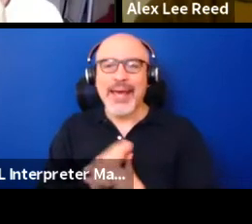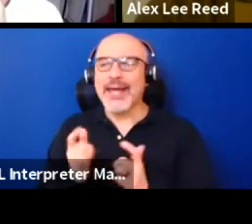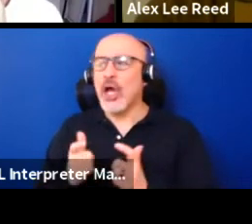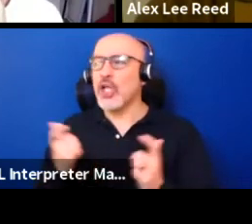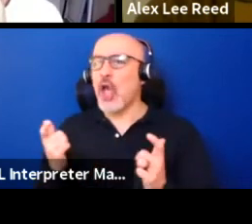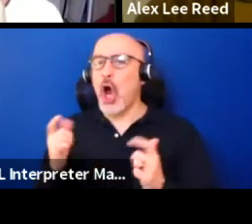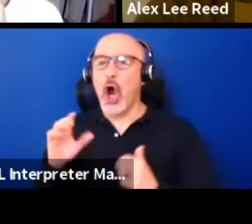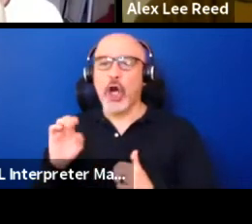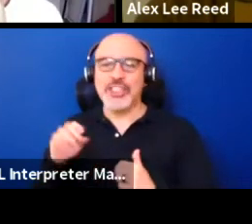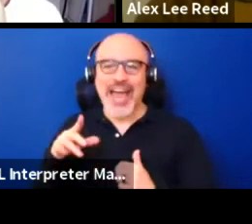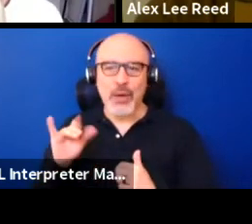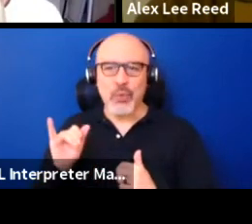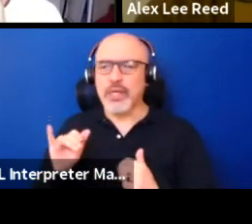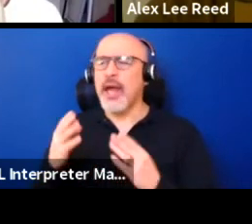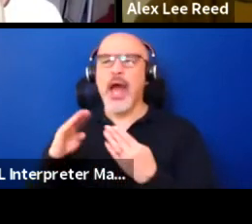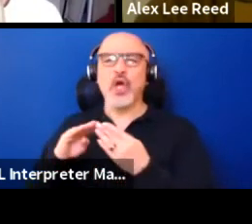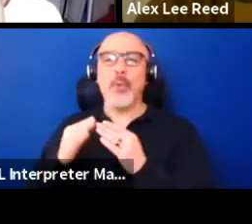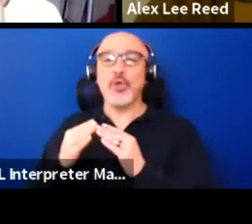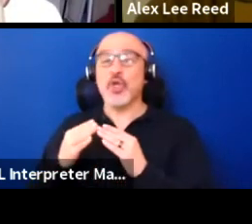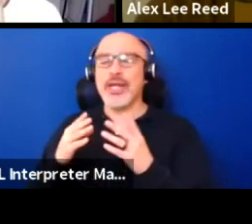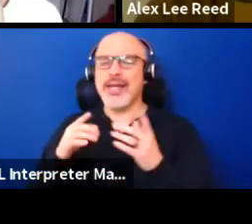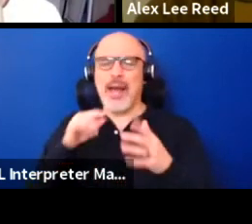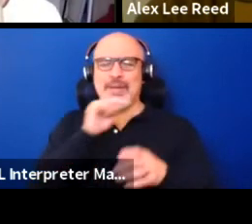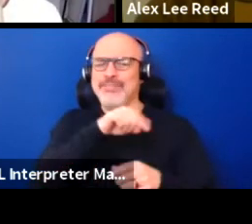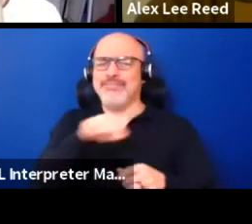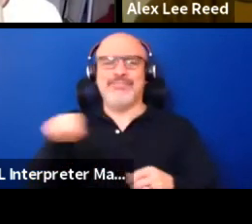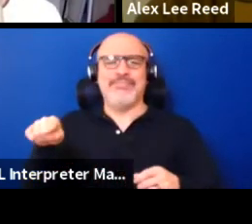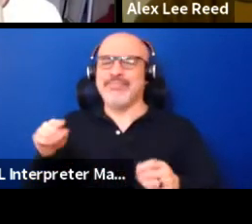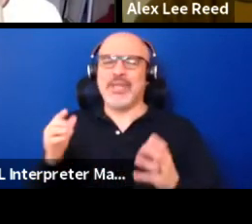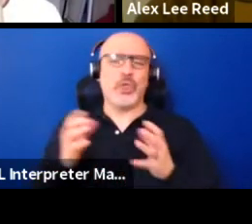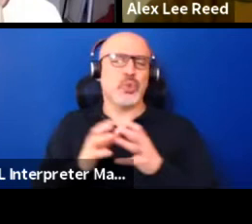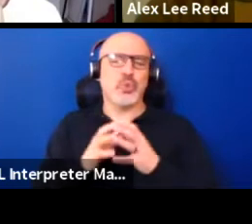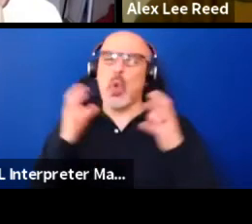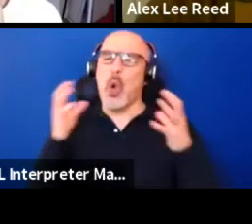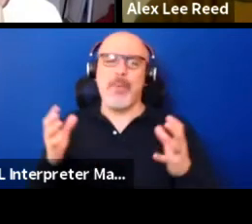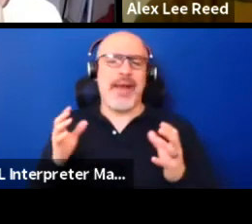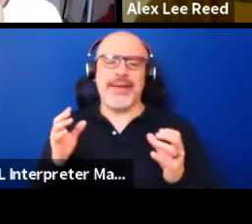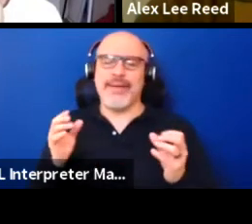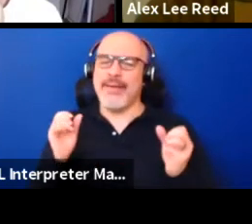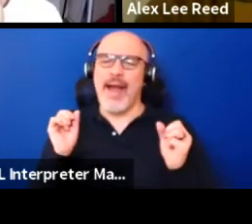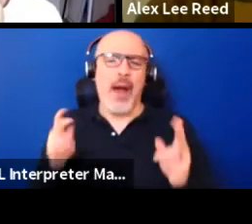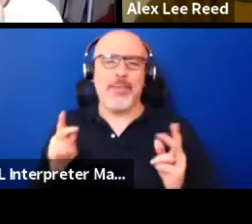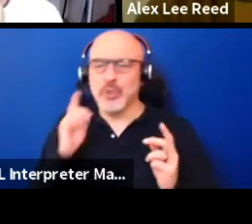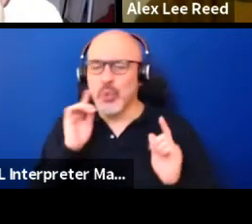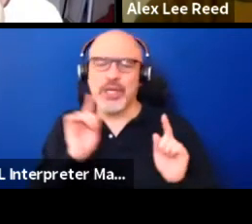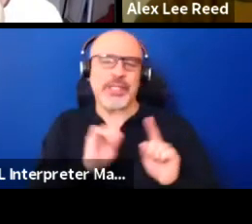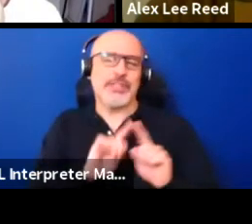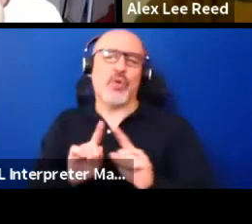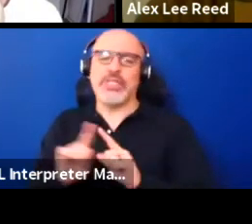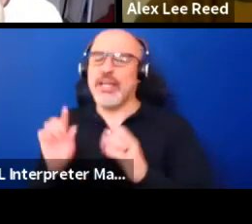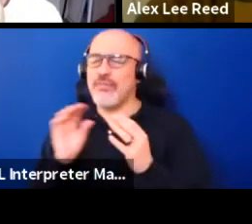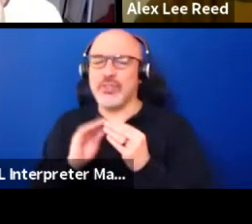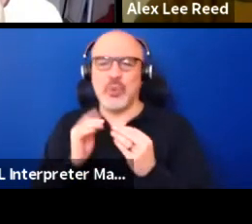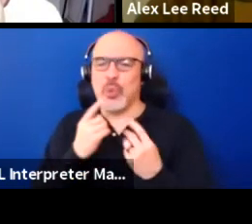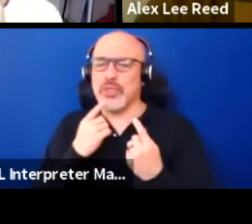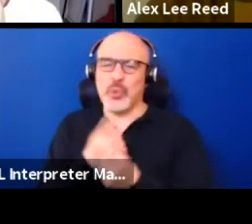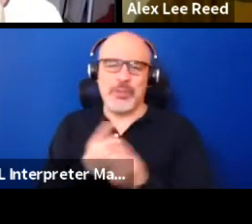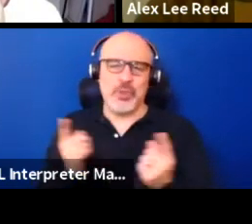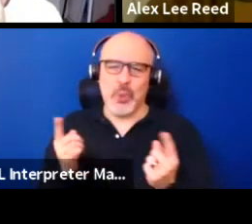houses, community. There are so many opportunities for so many different stories to be told.